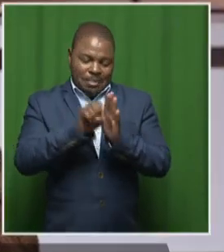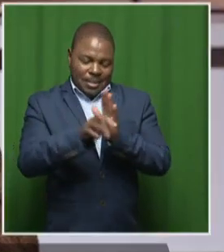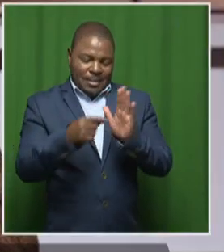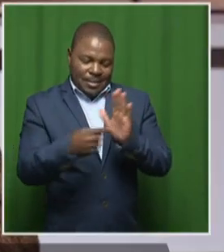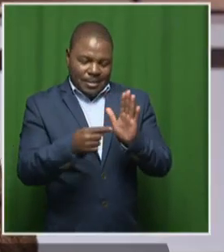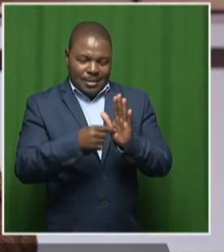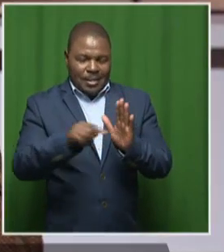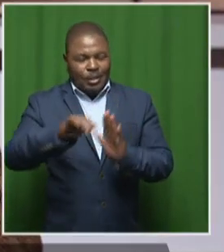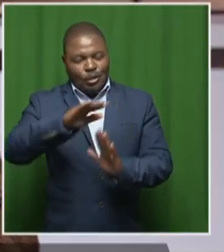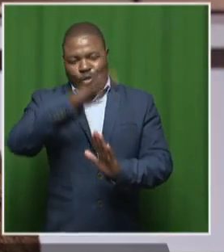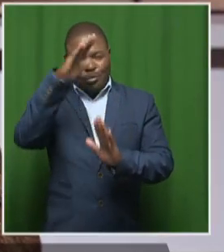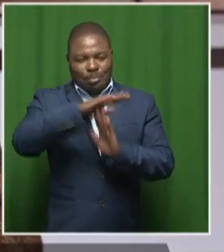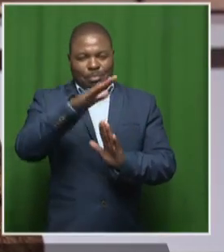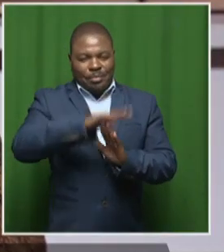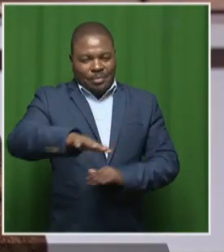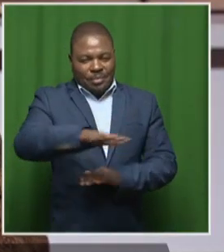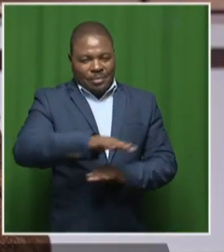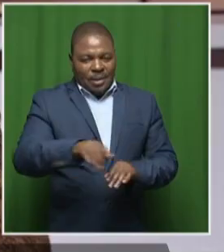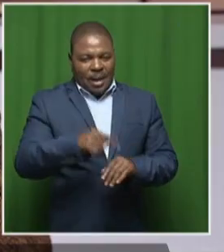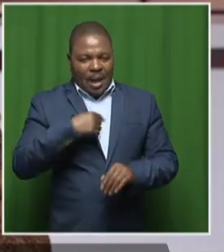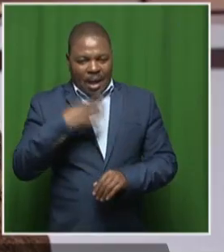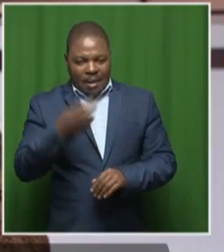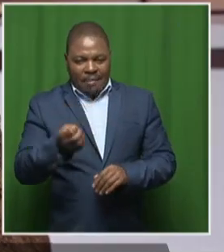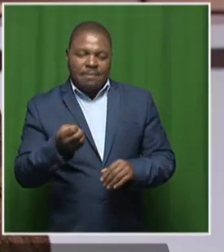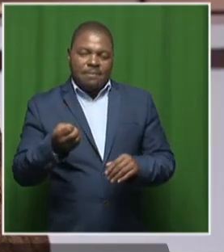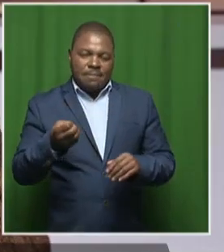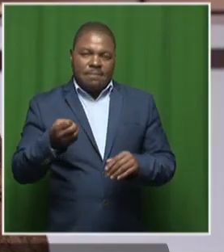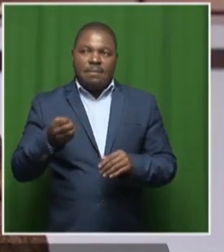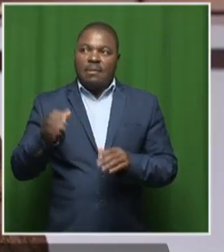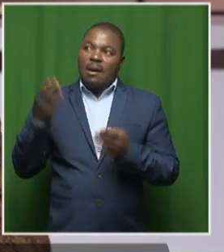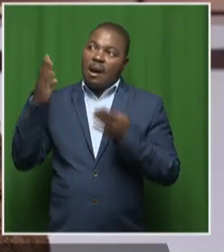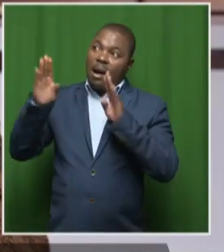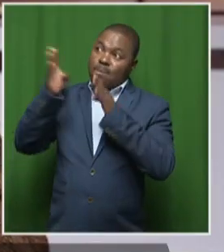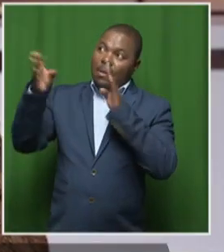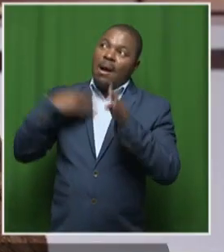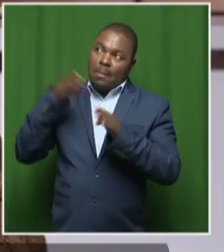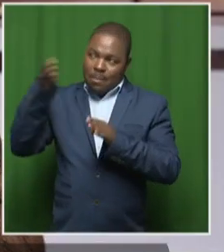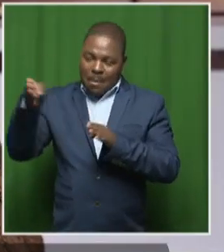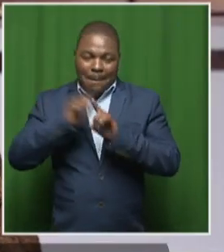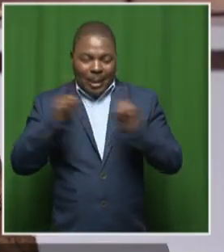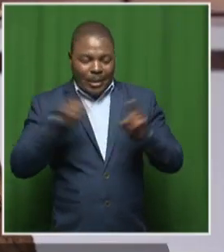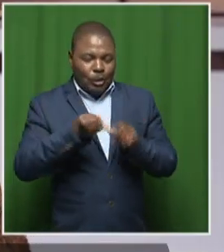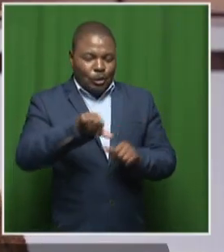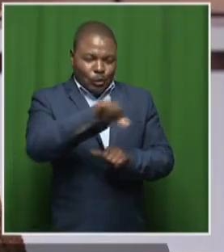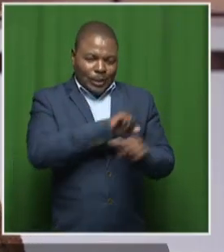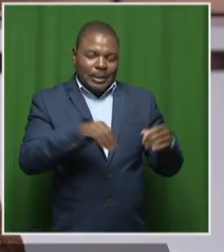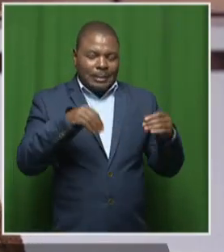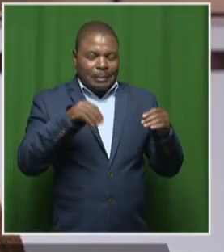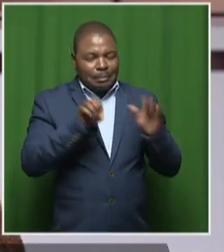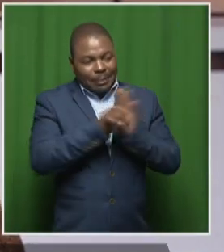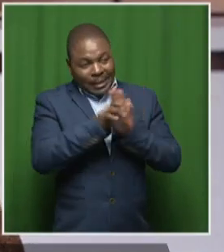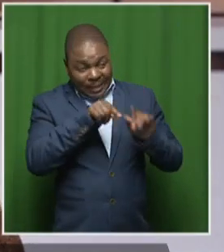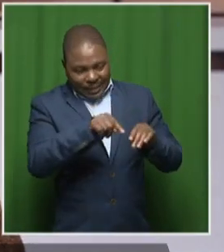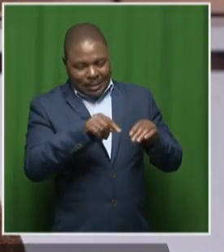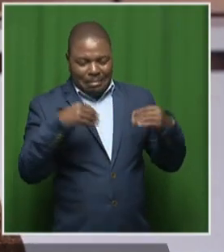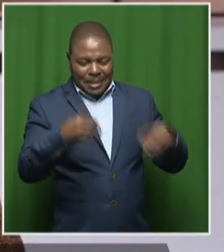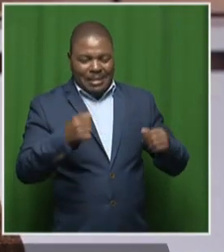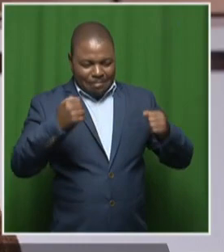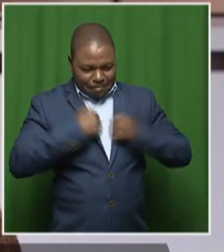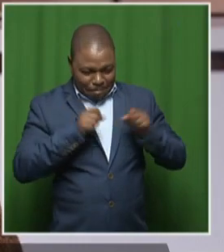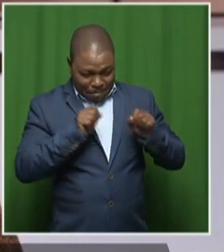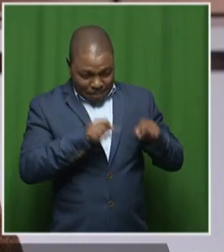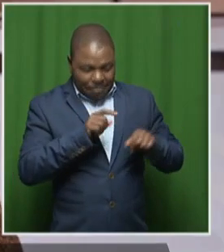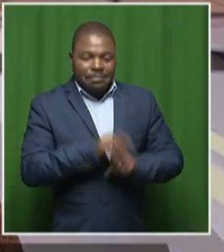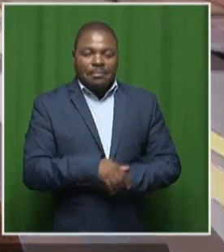is my #1 platform. I do have galleries that I showcase with, but social media is like my core business. Right. Oh